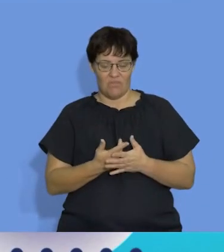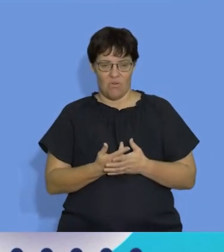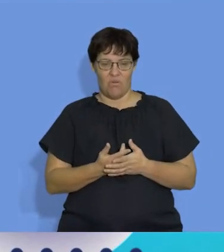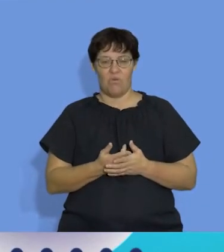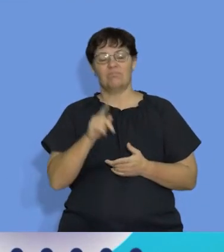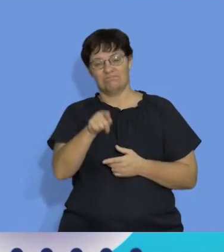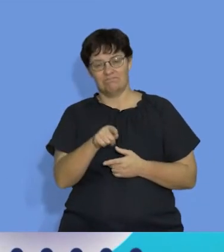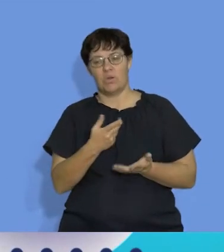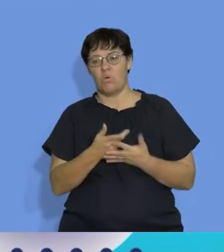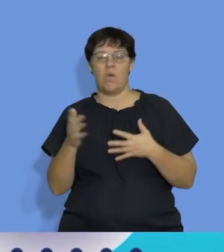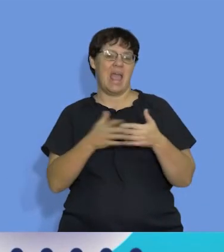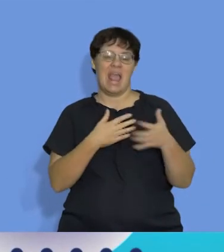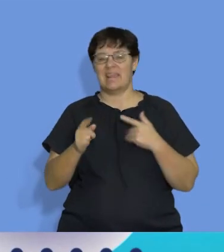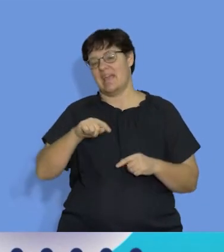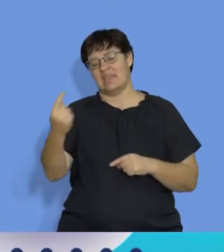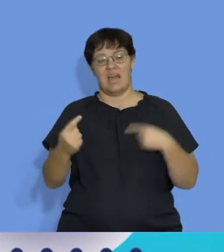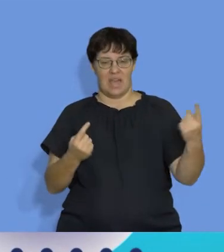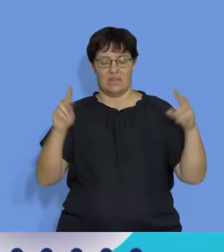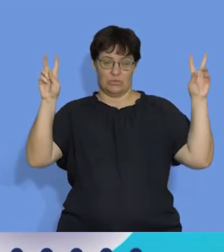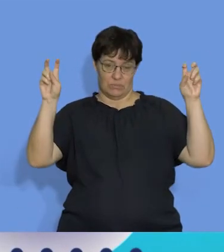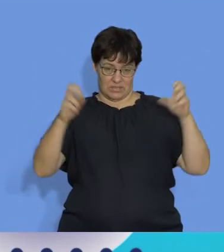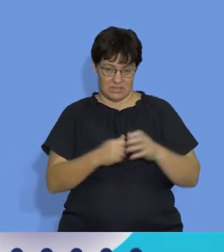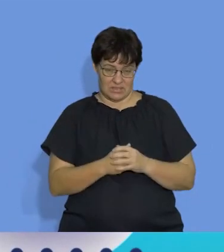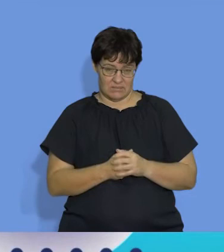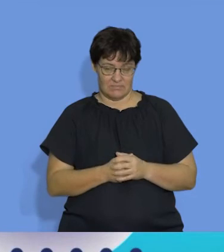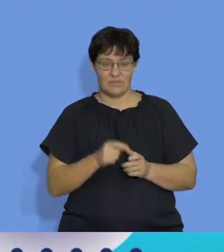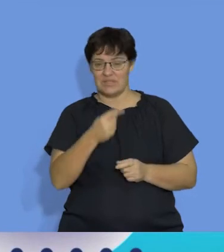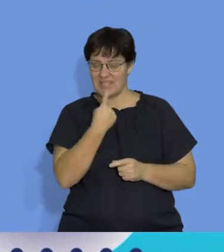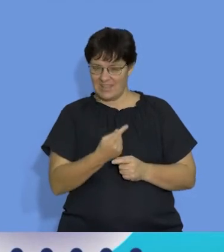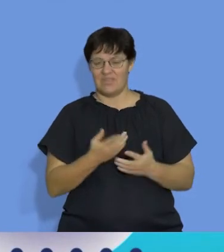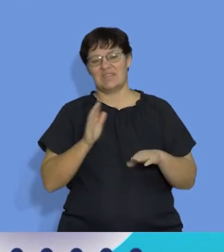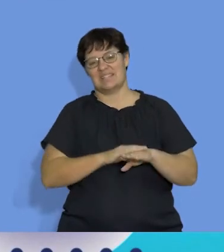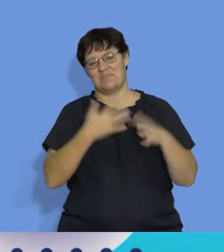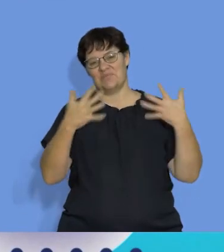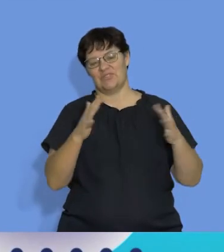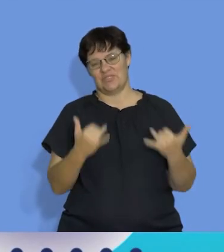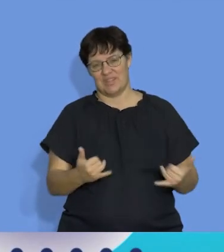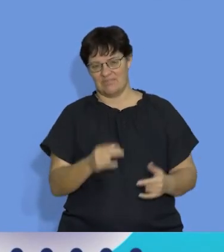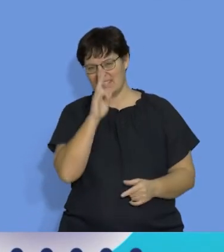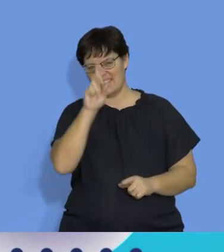topic for that matter. With that said, that's the time we had for today. See you next time.